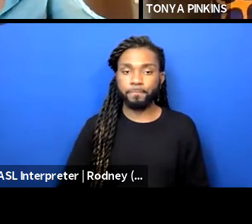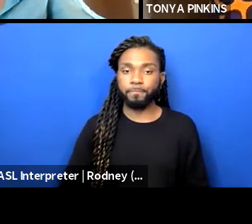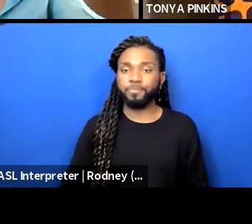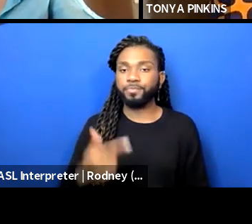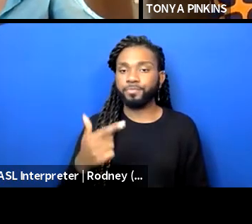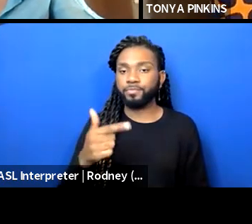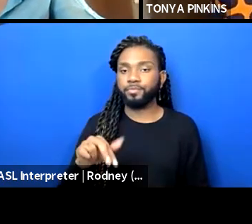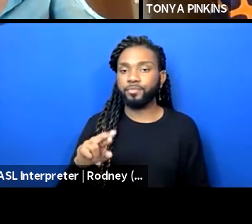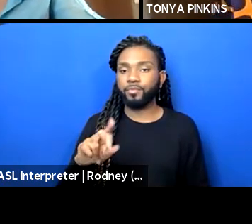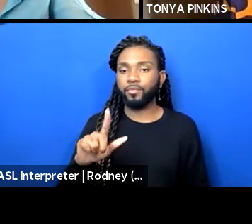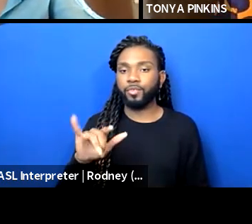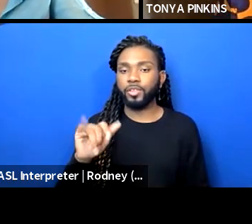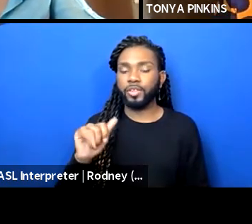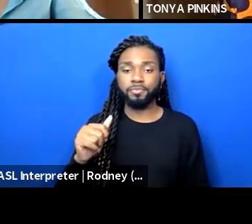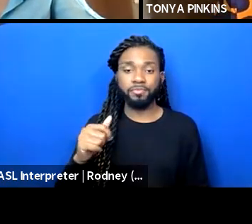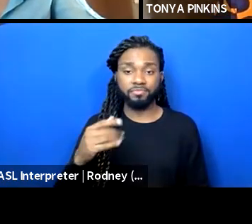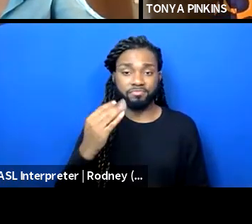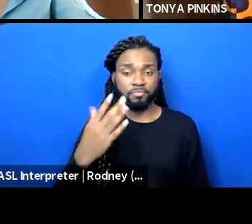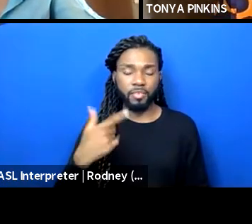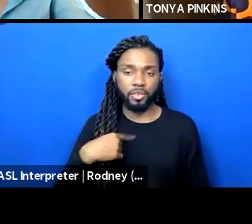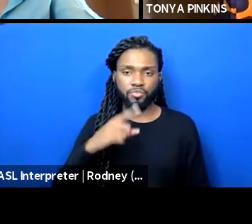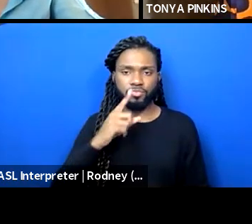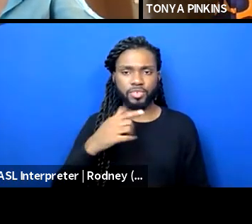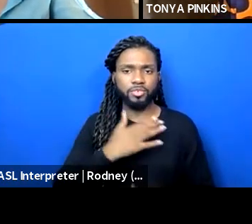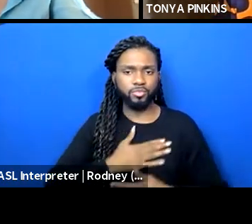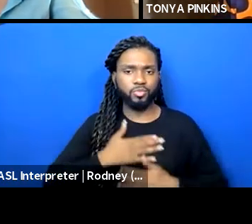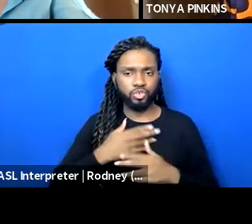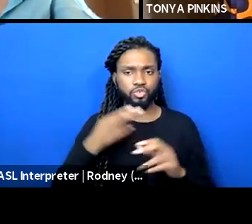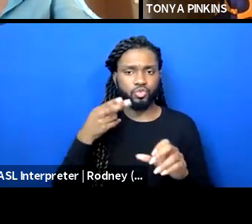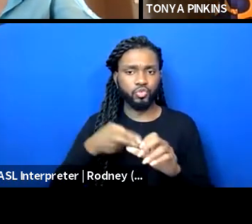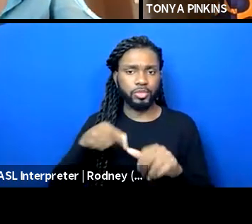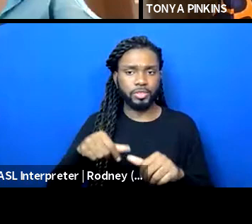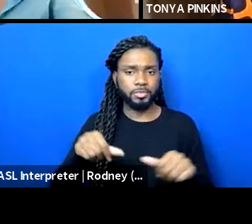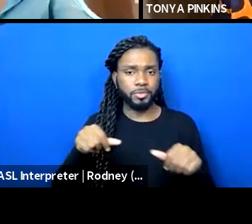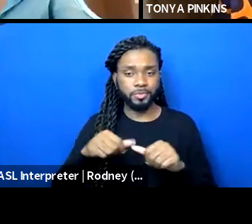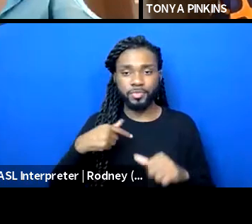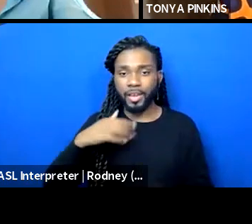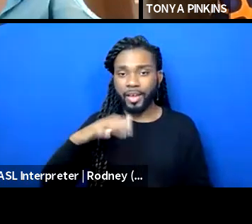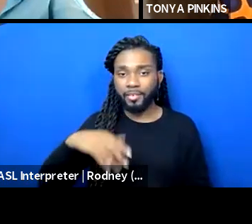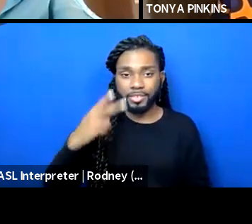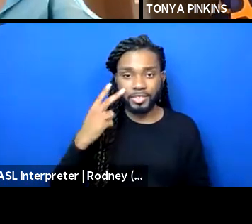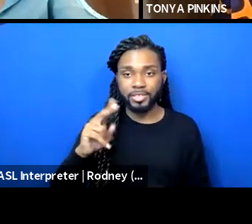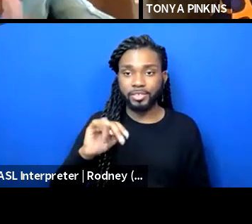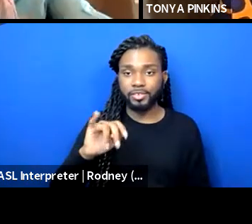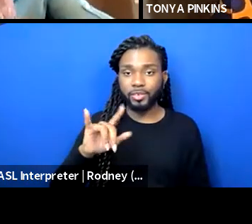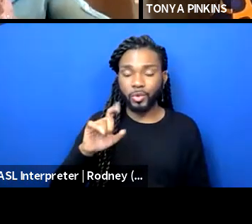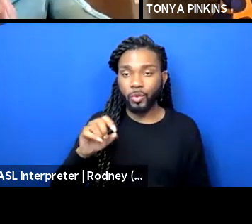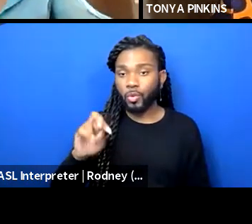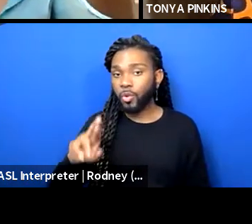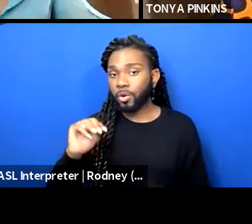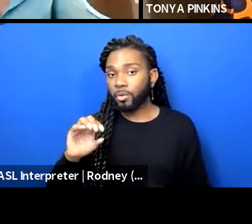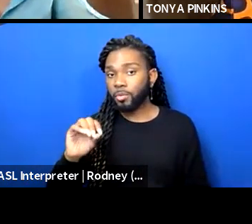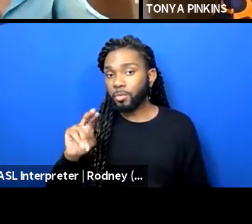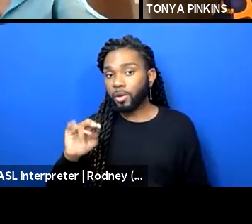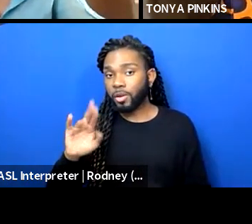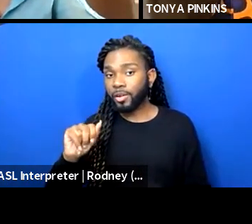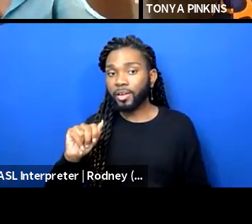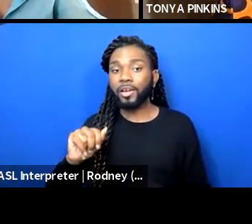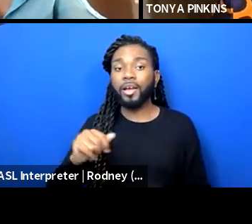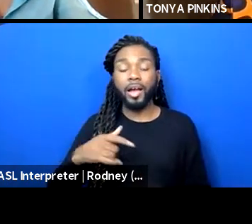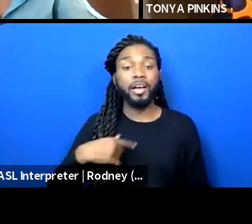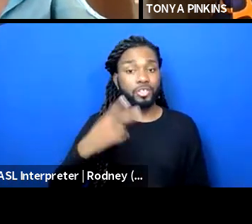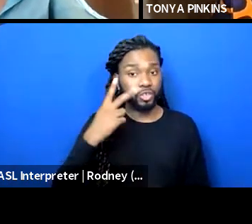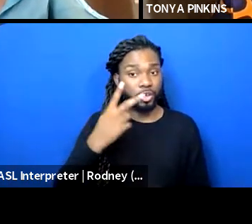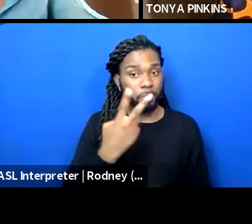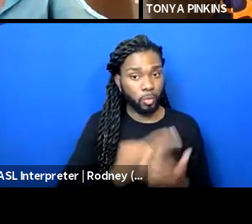I really appreciate being in this space. I haven't seen Nicole or Monica. I saw them both in person and met